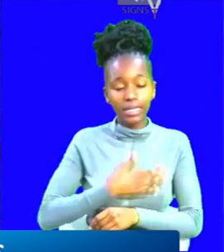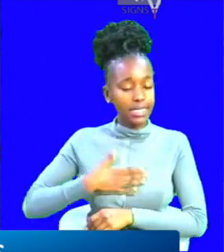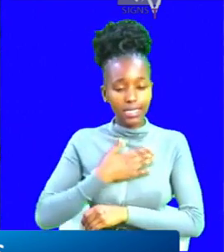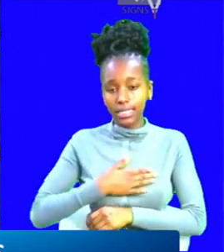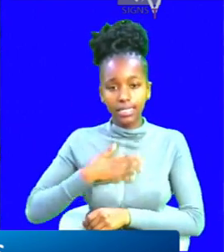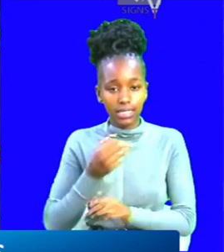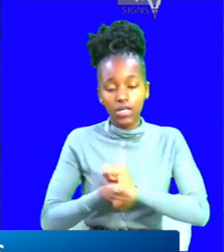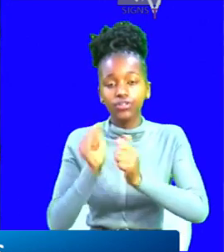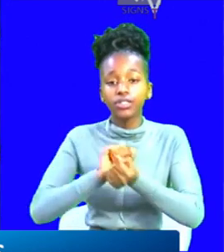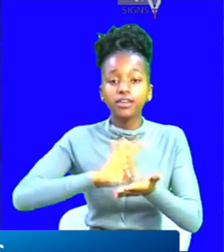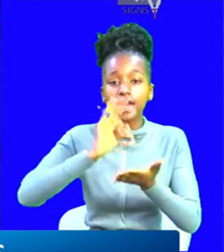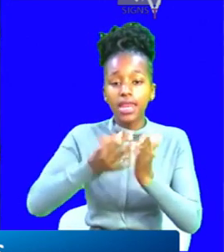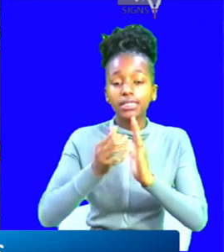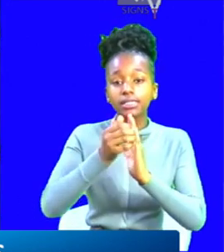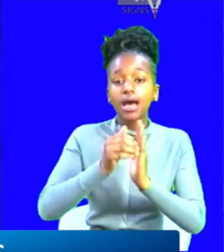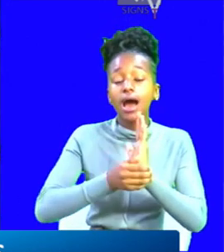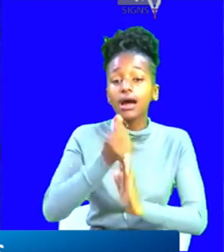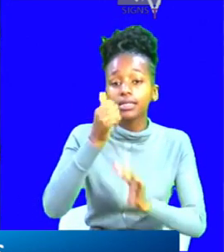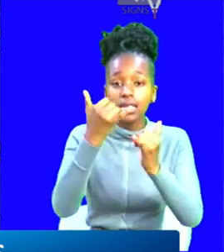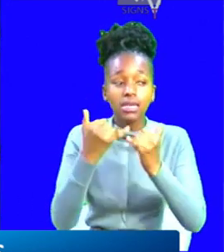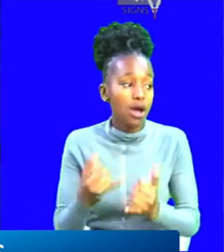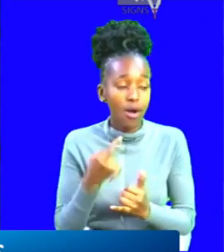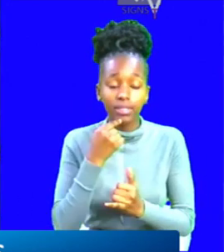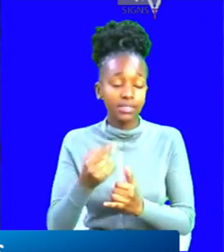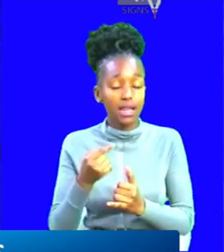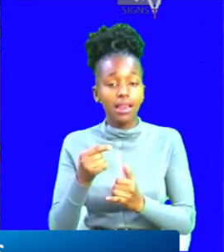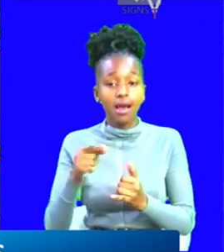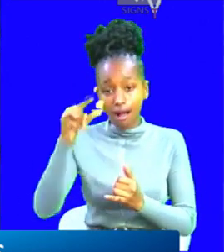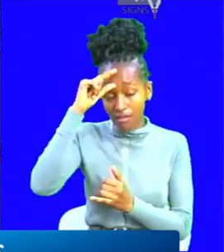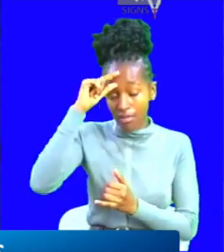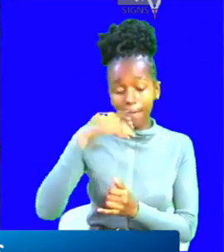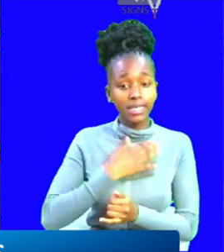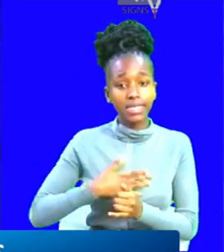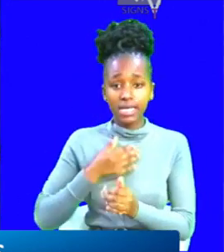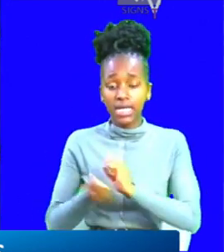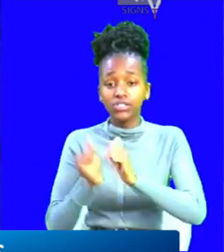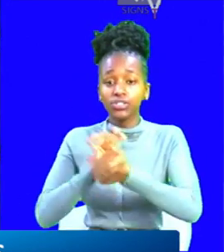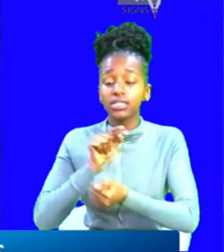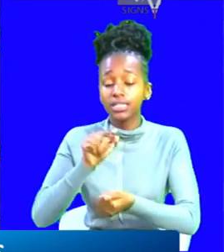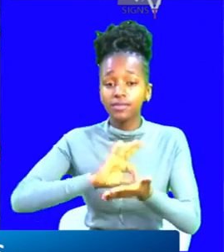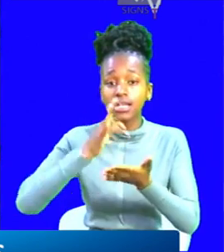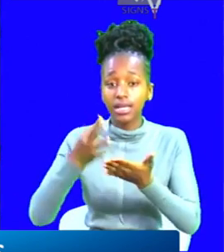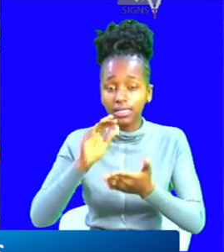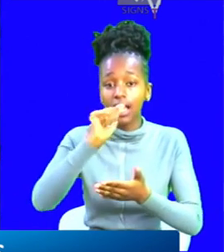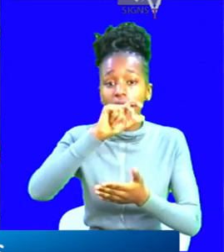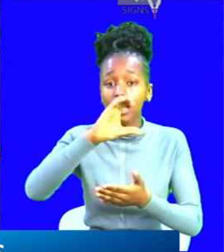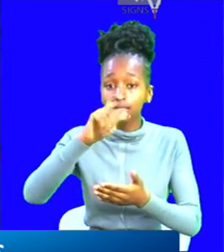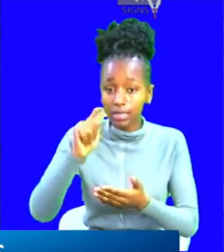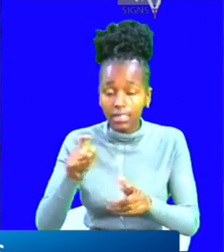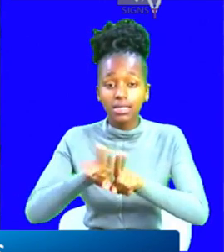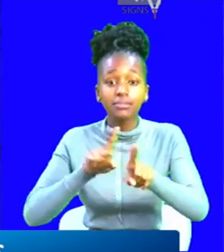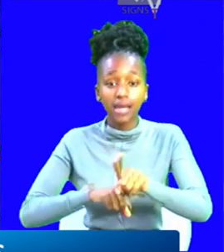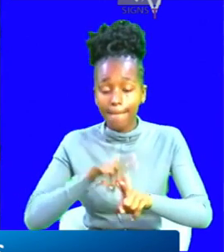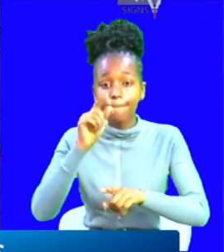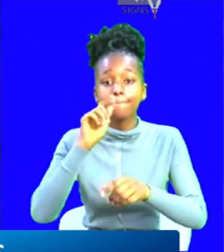Act. Catholic bishops in Kenya now want the government to repeal the controversial Finance Act and the opposition to call off its